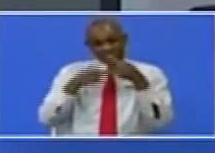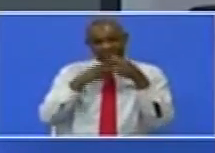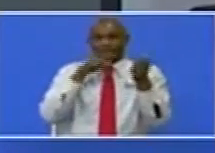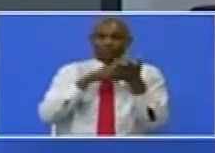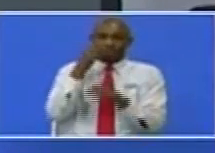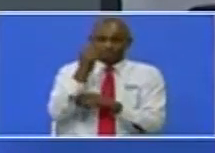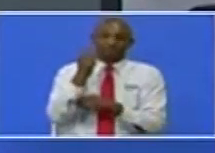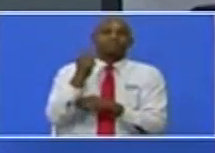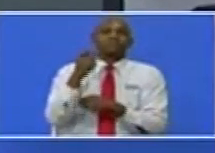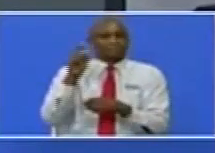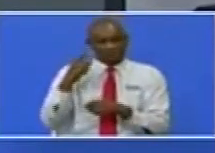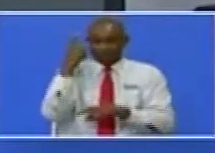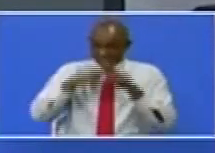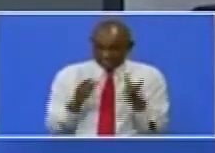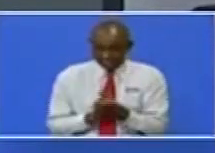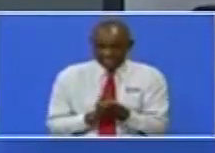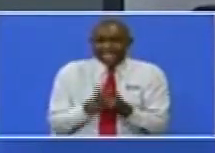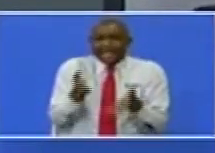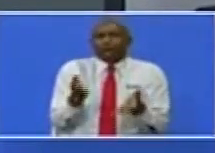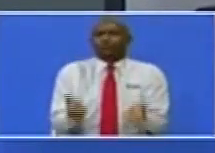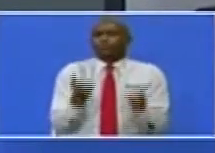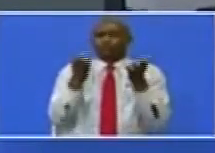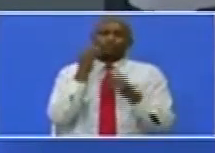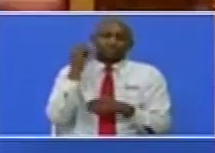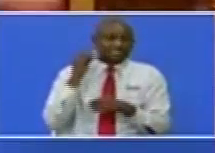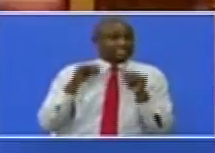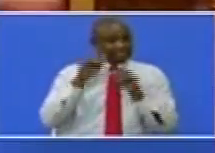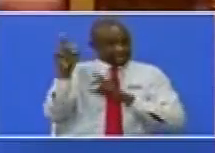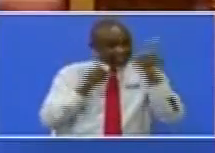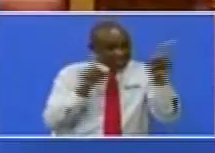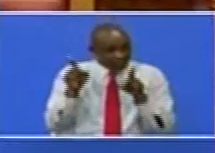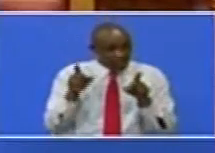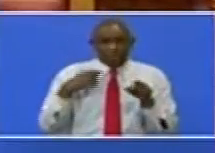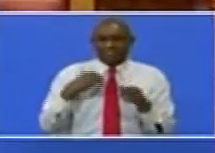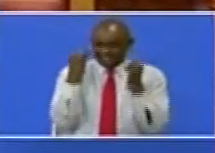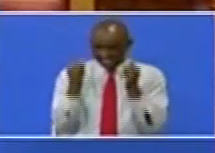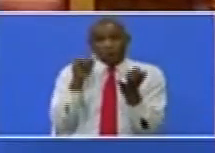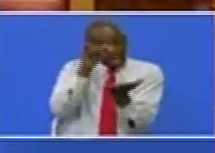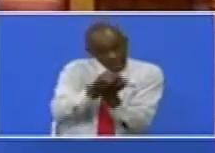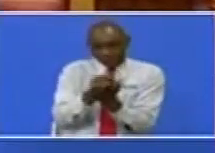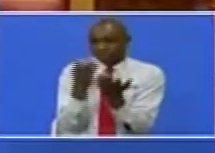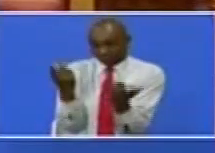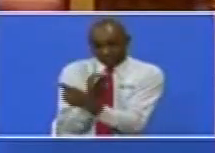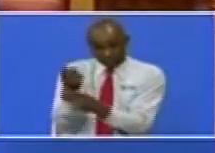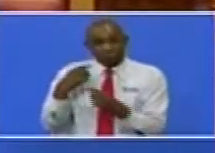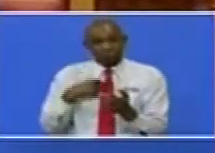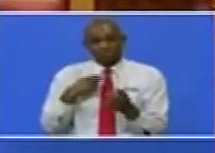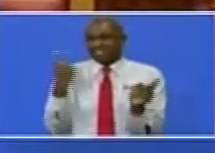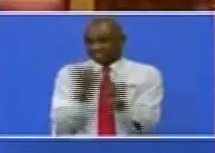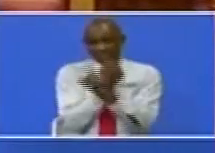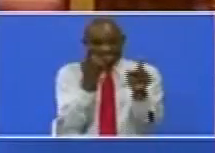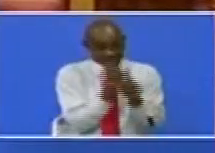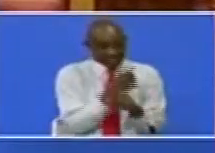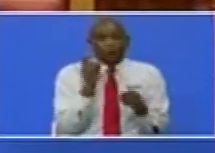a year. To improve domestic travel, there are new airport facilities at various stages